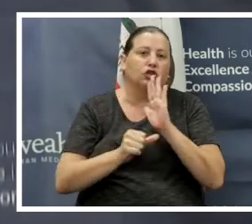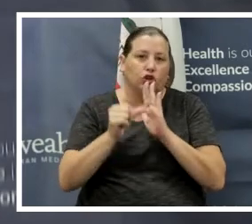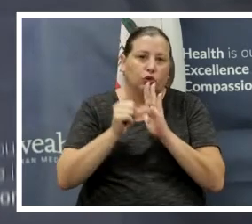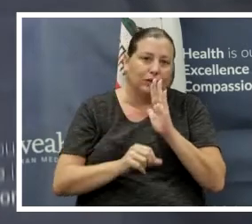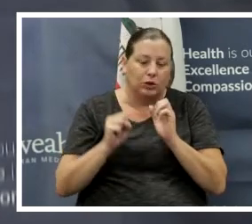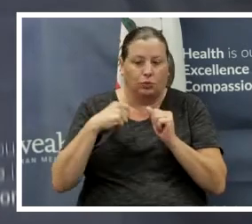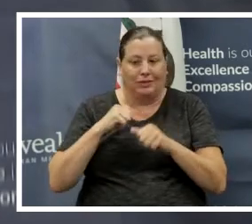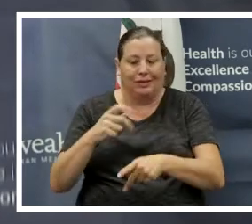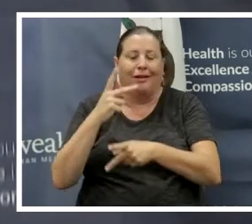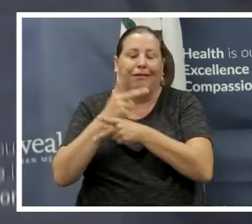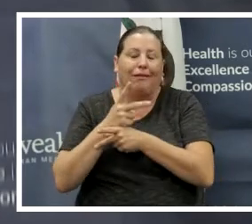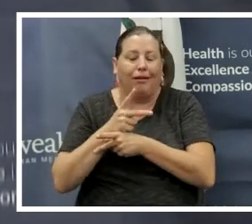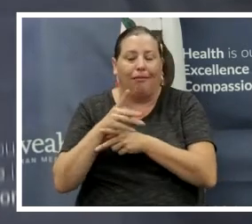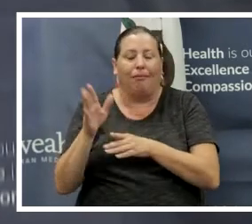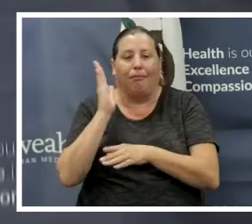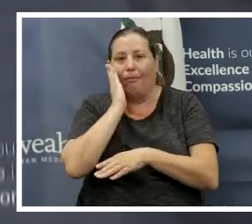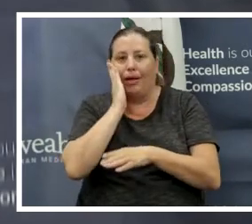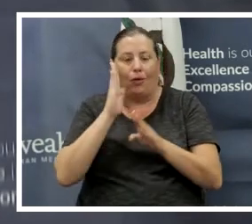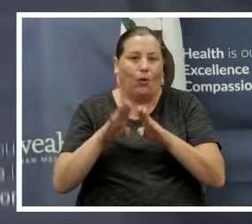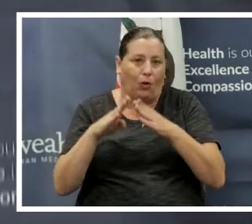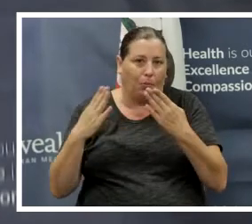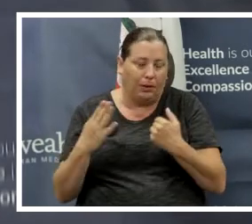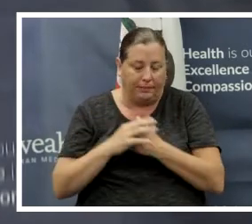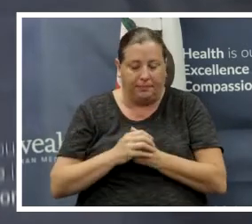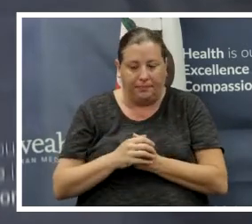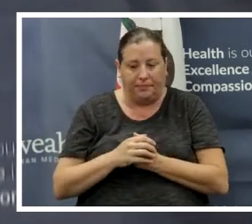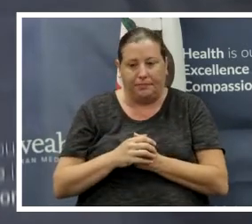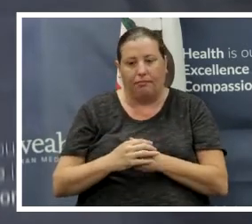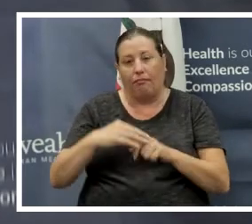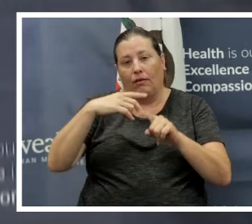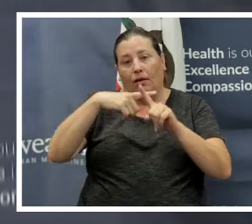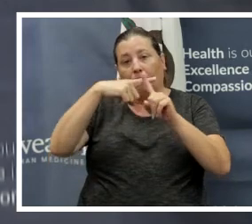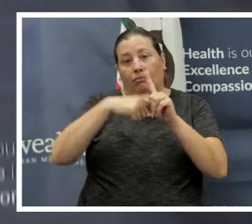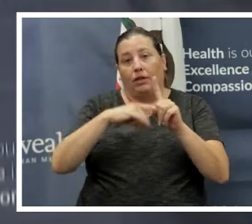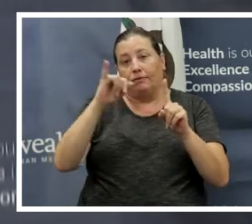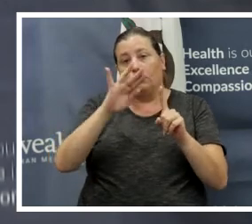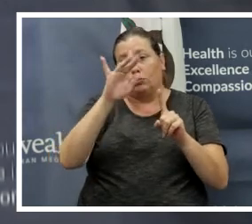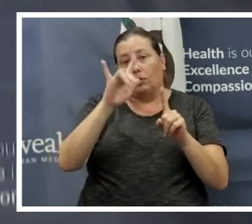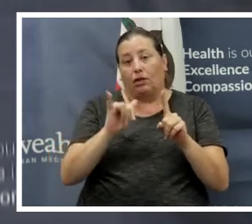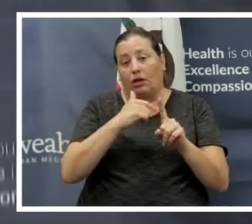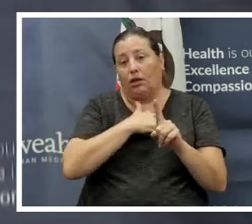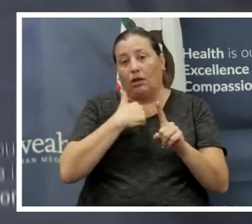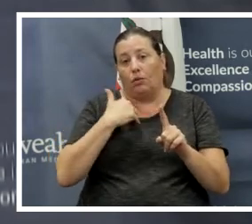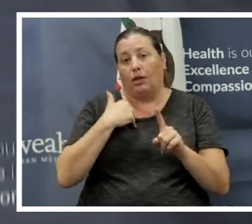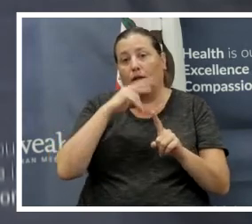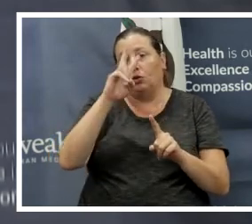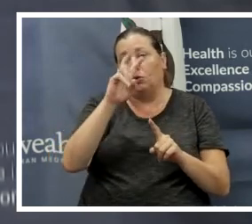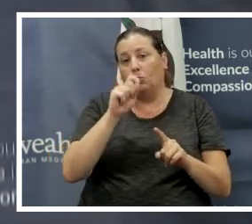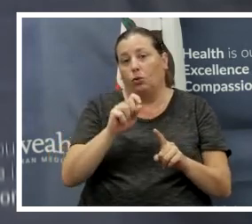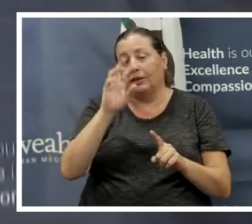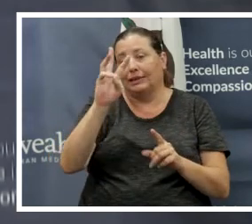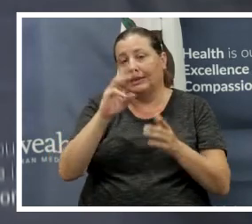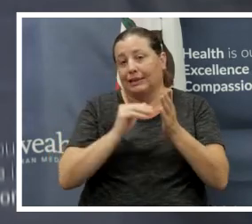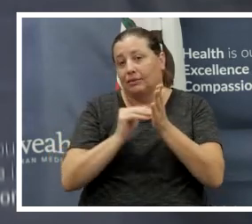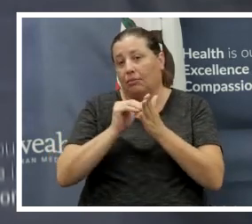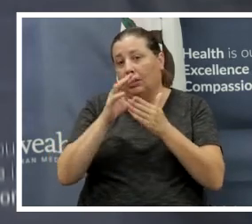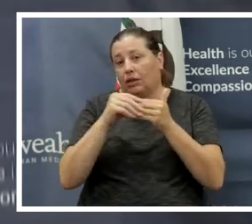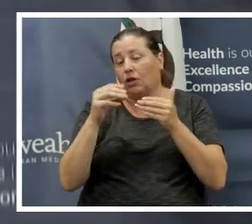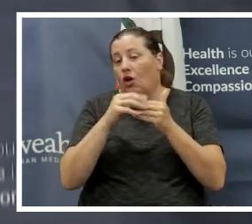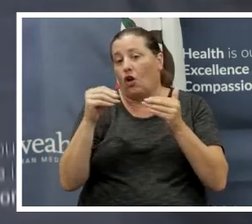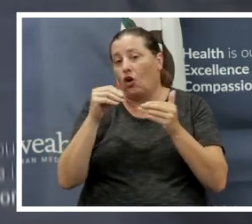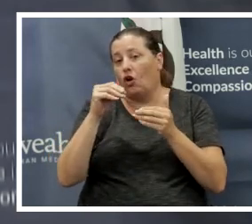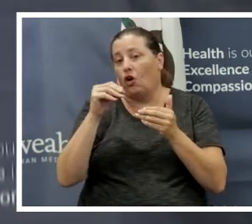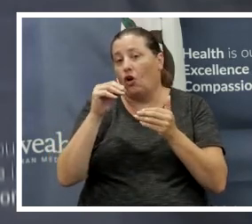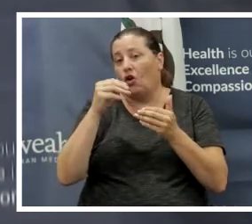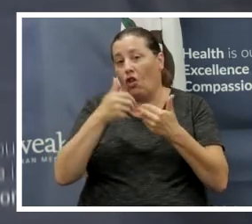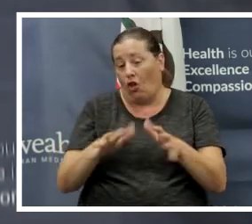open. So for the month of July, we incurred a $2.6 million operating loss. That was followed by a